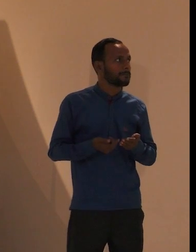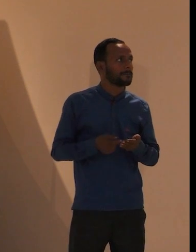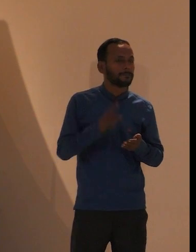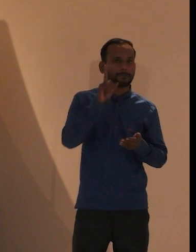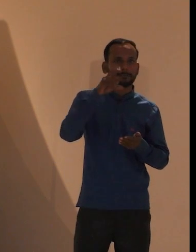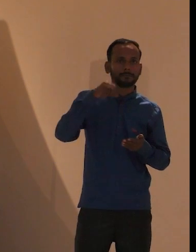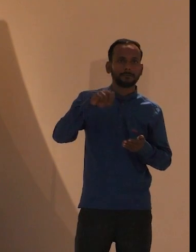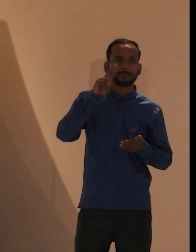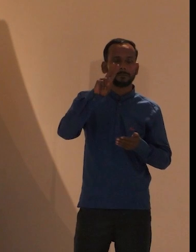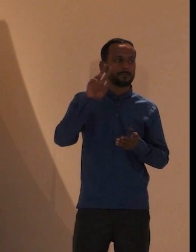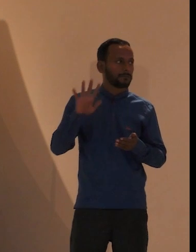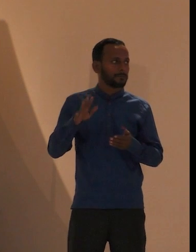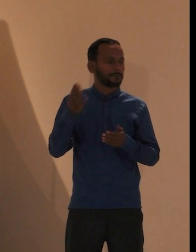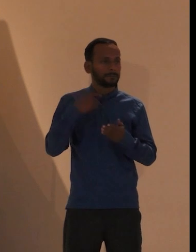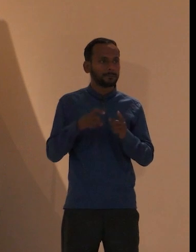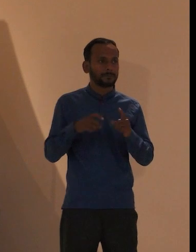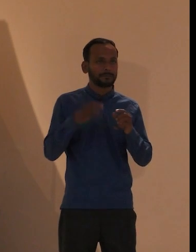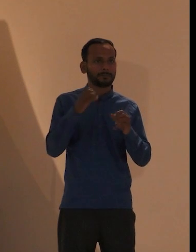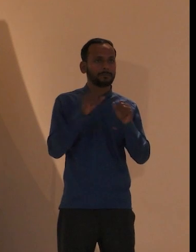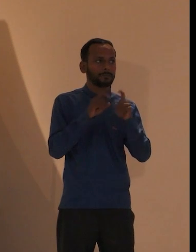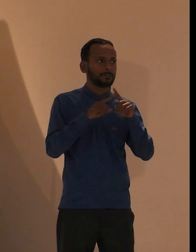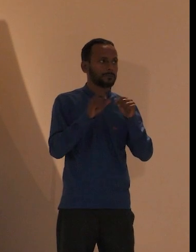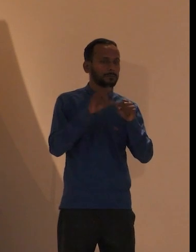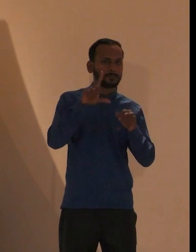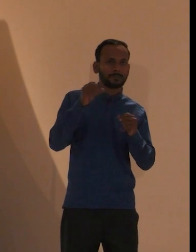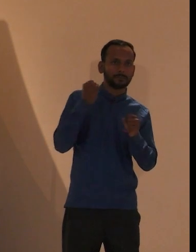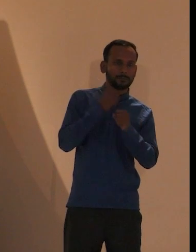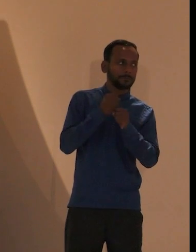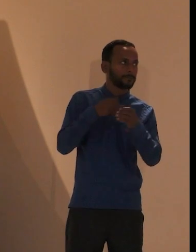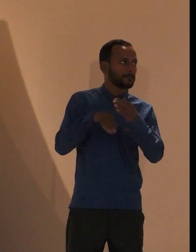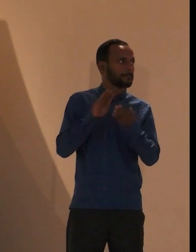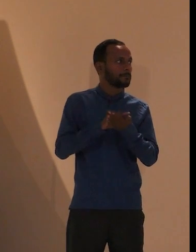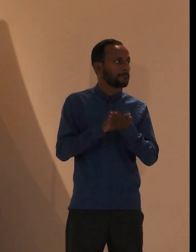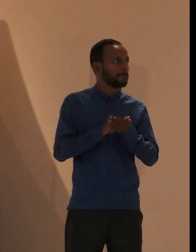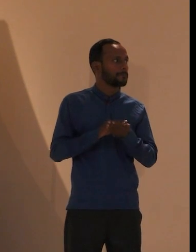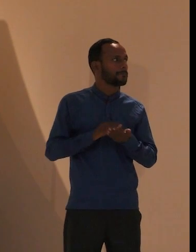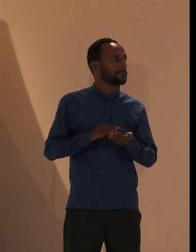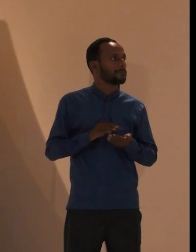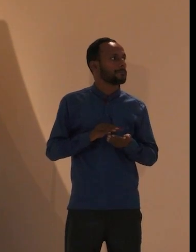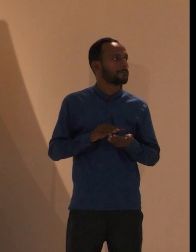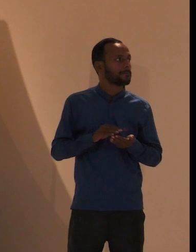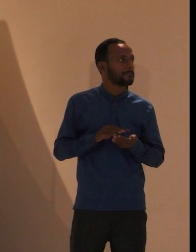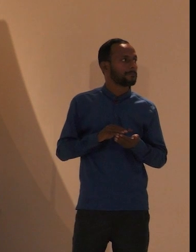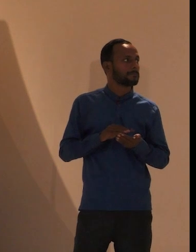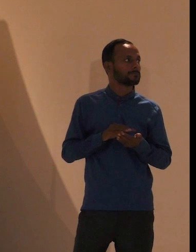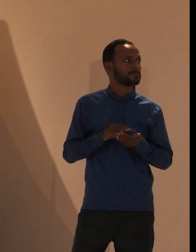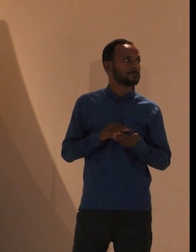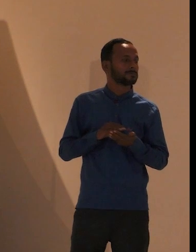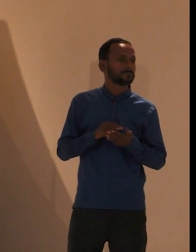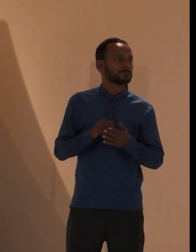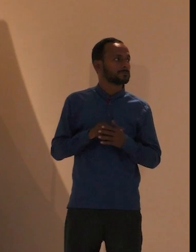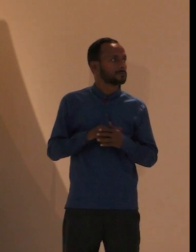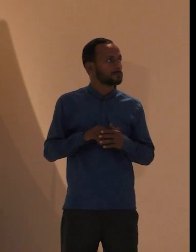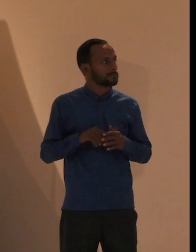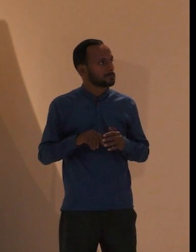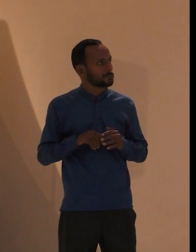illustrated catalogue say? I have highlighted, presented in 1905 by His Highness the Maharaja of Jaipur, who had purchased the picture through